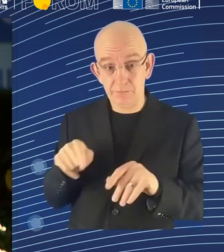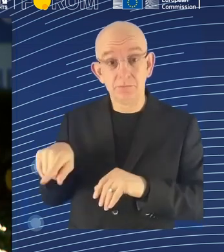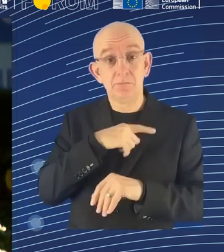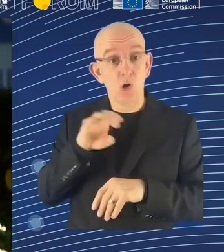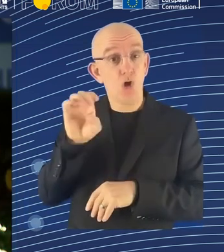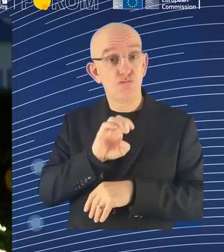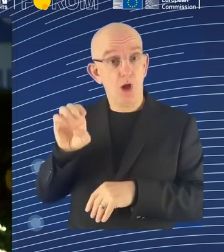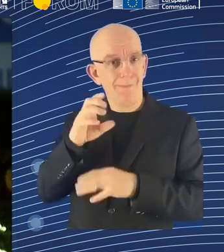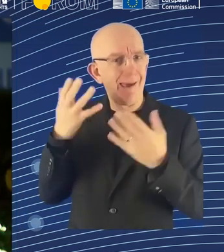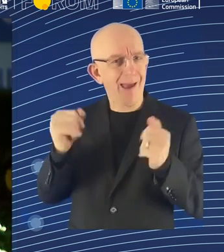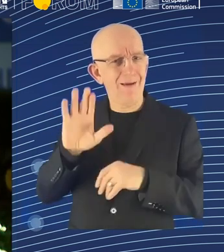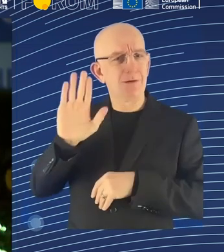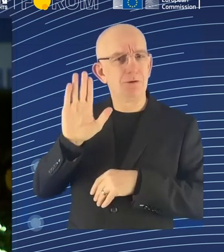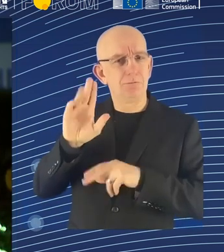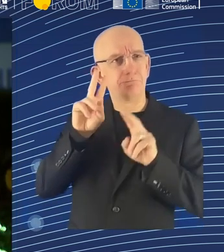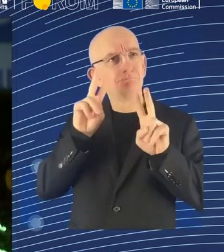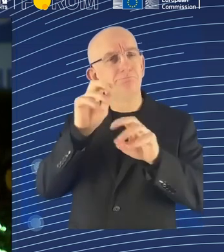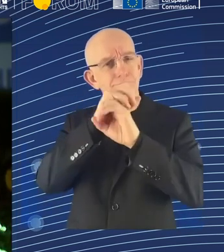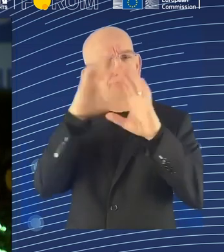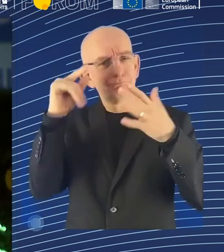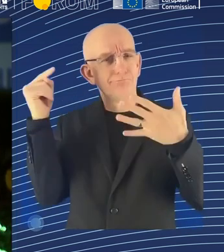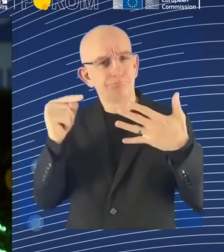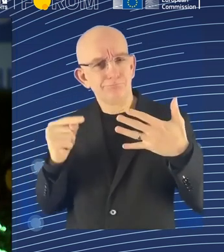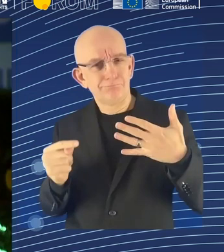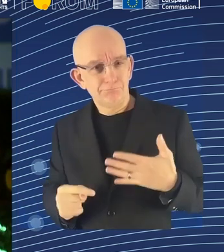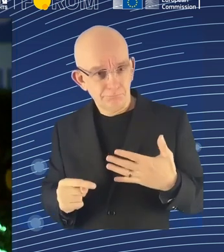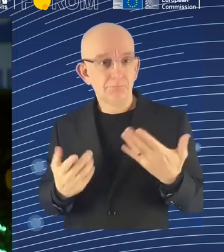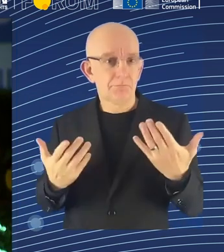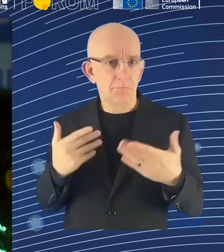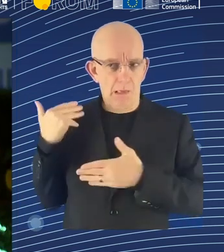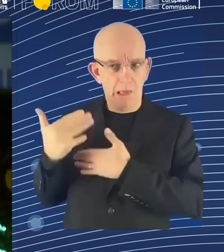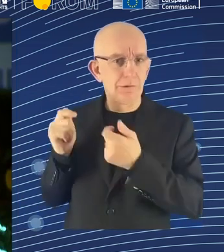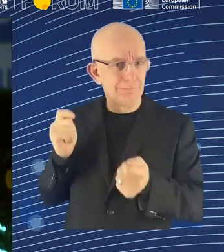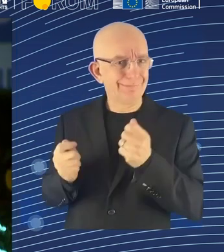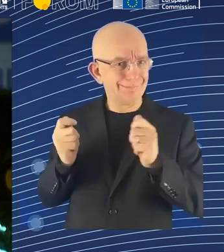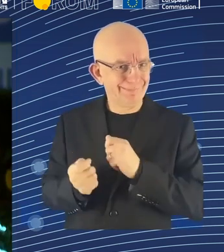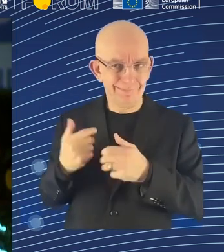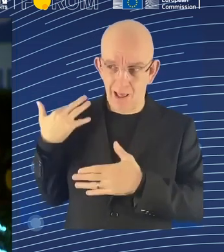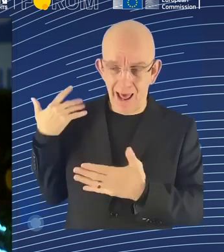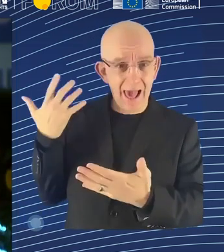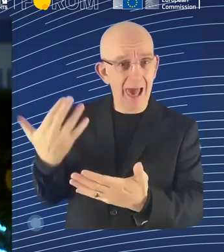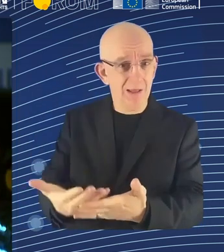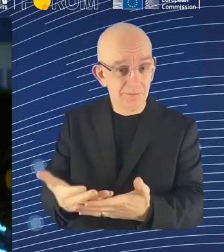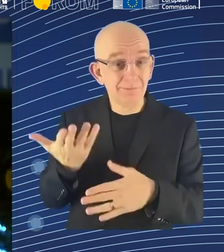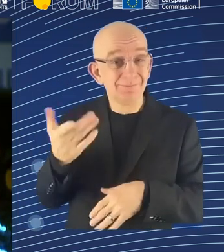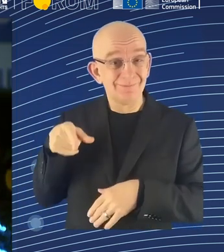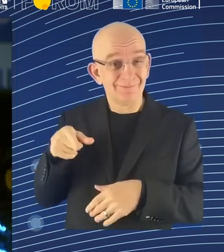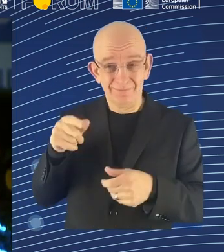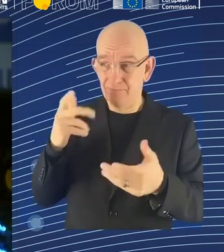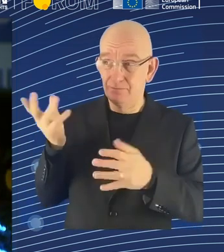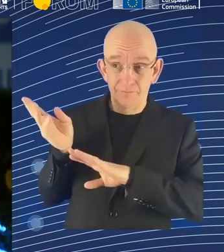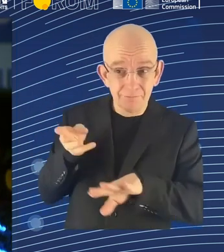which our democracies, our continental and national democracies, operate. And we have put all of this in a